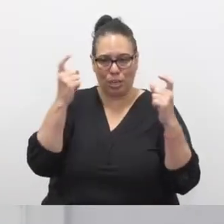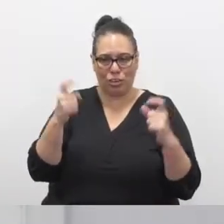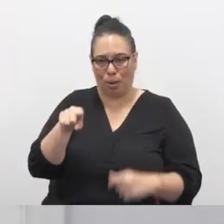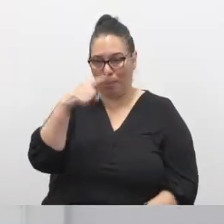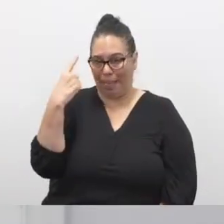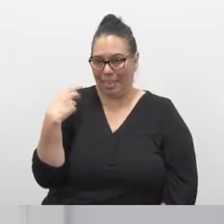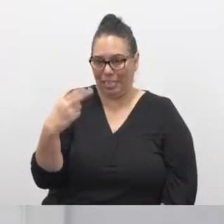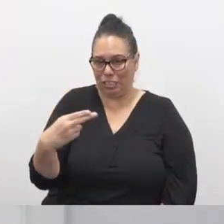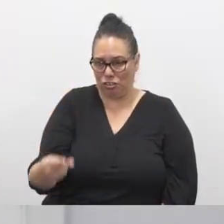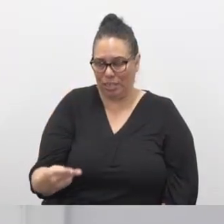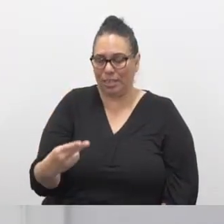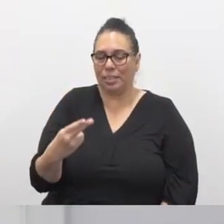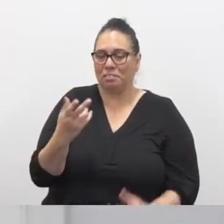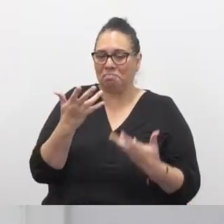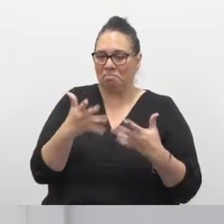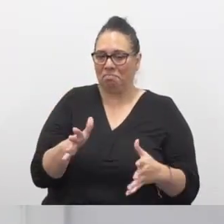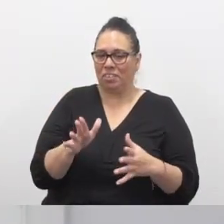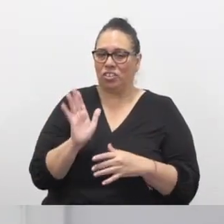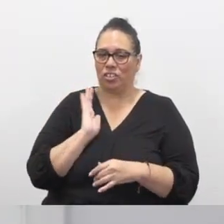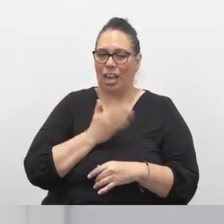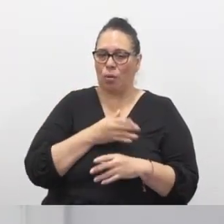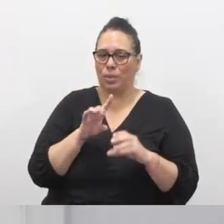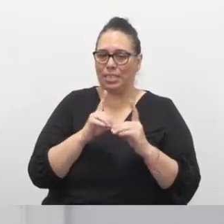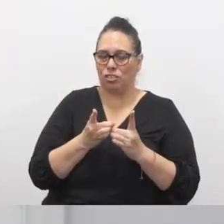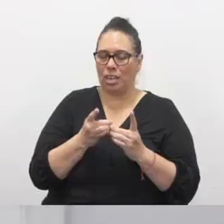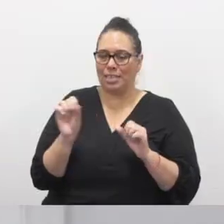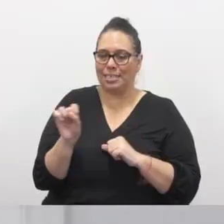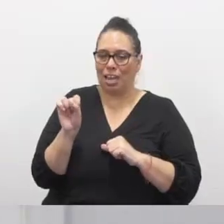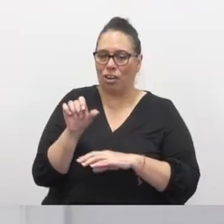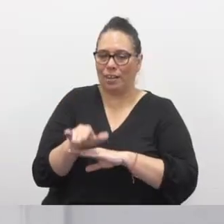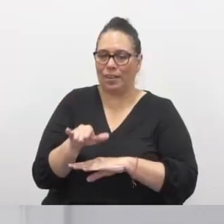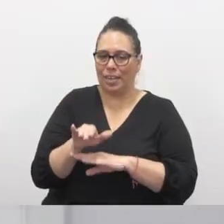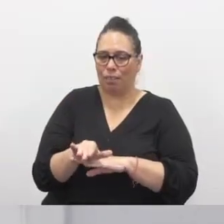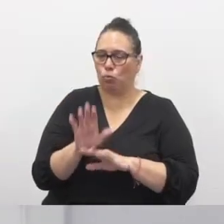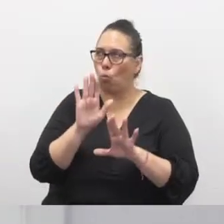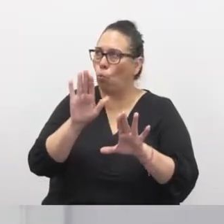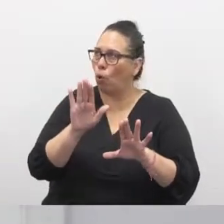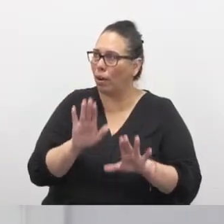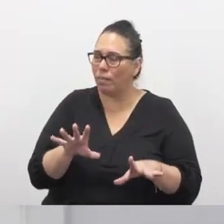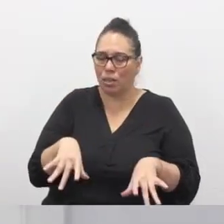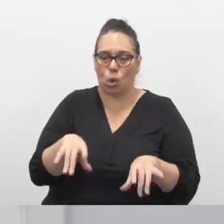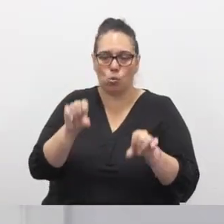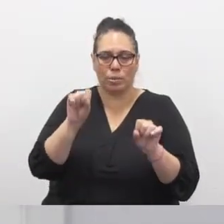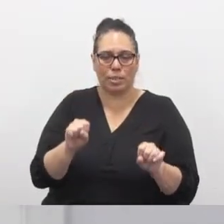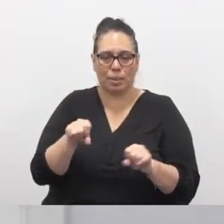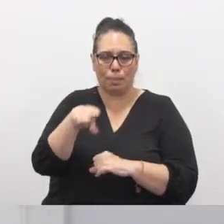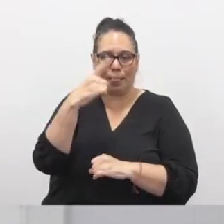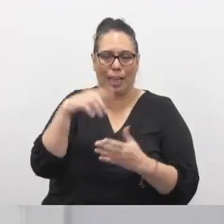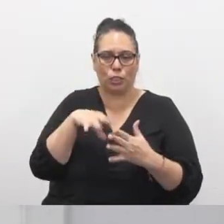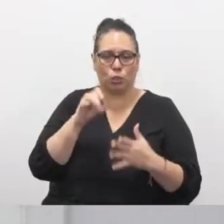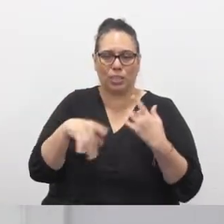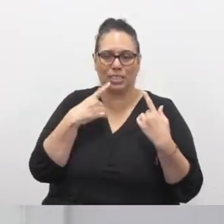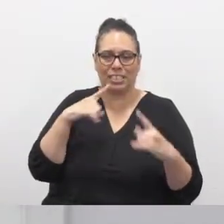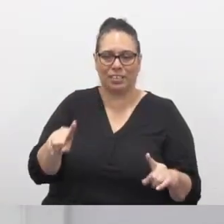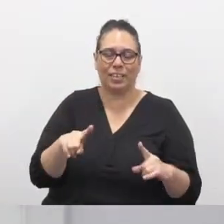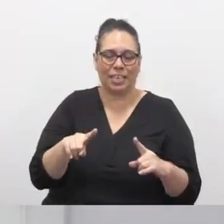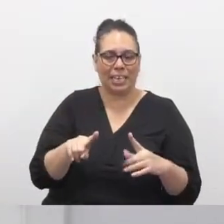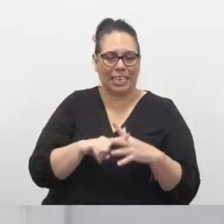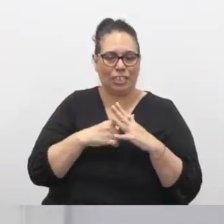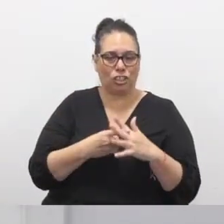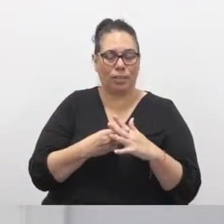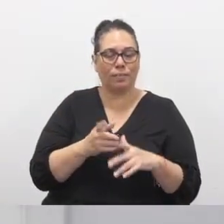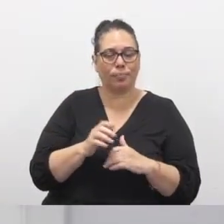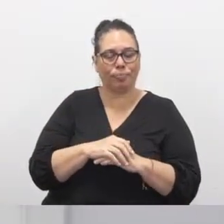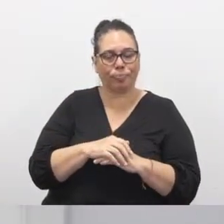that actually concluded in our district on Saturday evening with a wonderful evening hosted by the Black Student Achievement Initiative. And I actually want